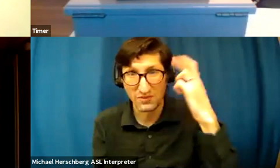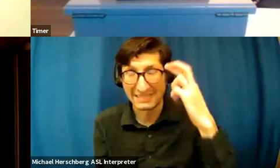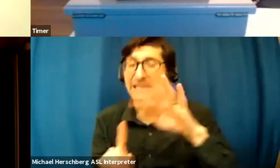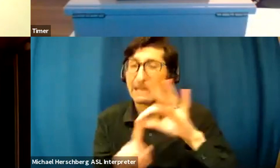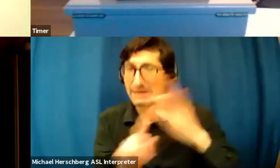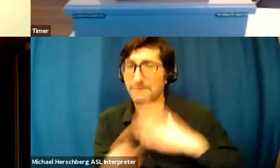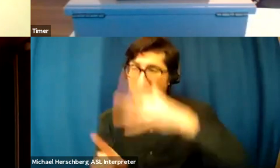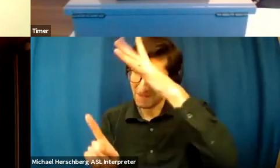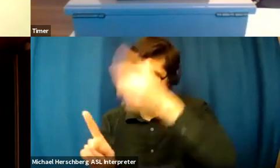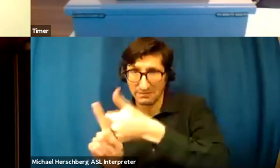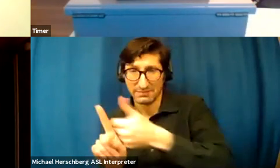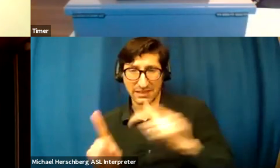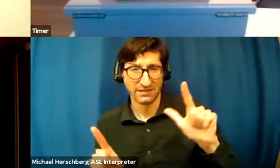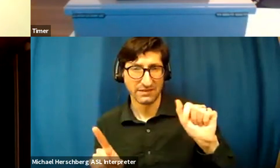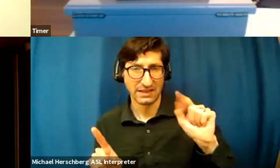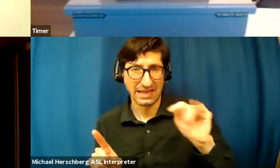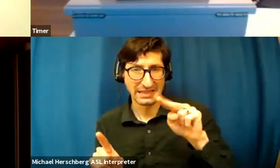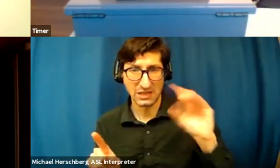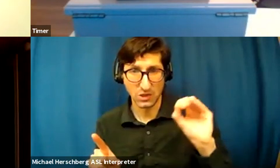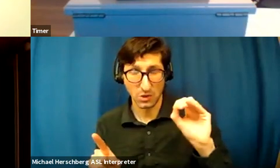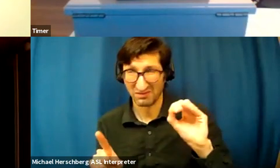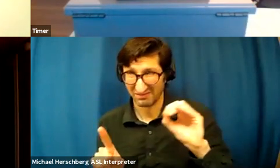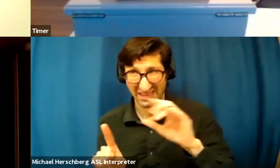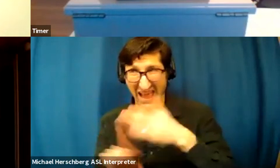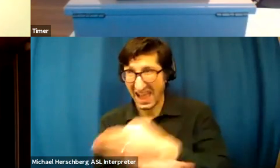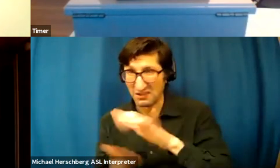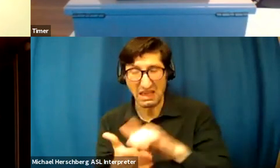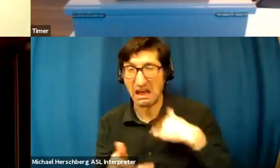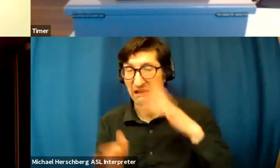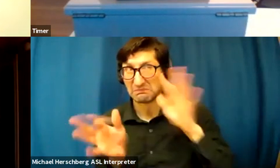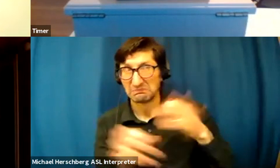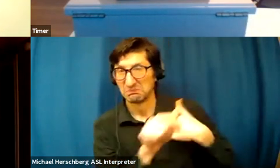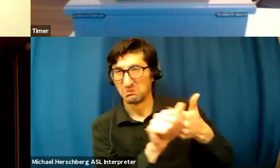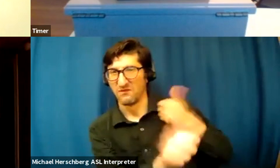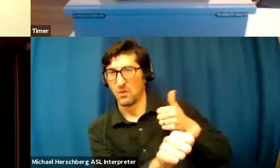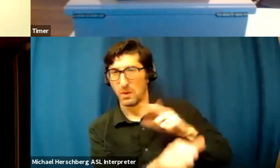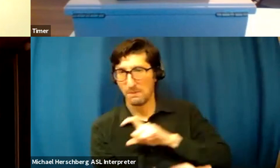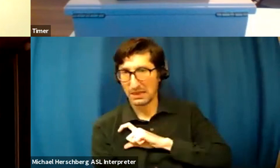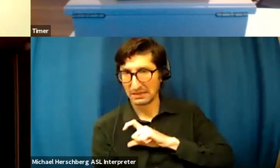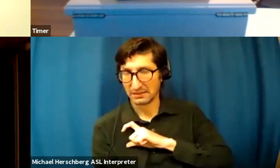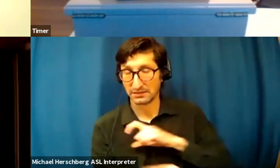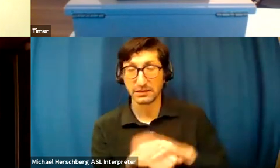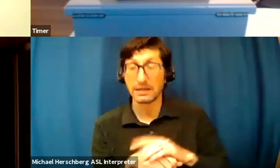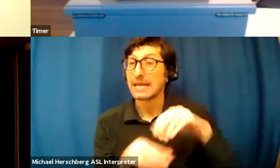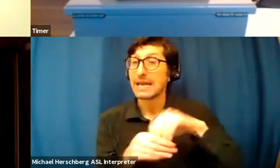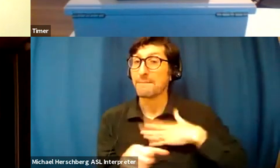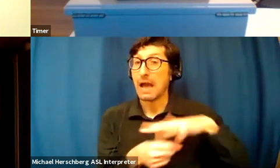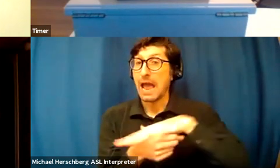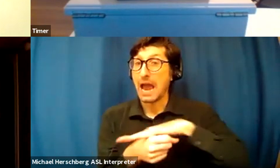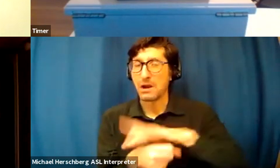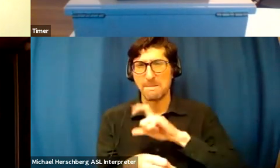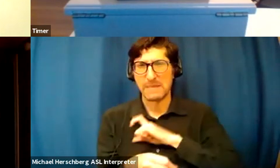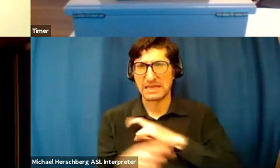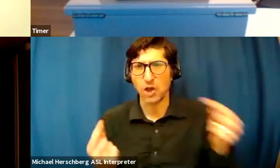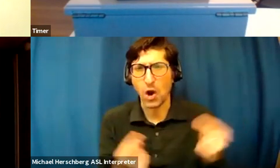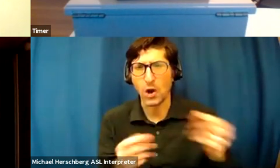Ever since that day, I tried to avoid police officers at all costs. In my neighborhood, police officers did more damage than